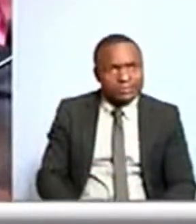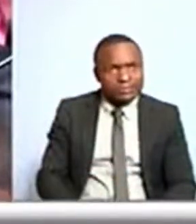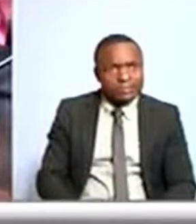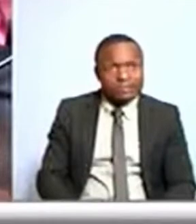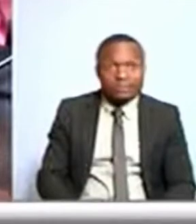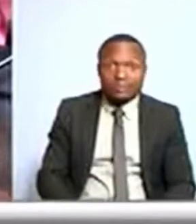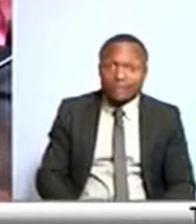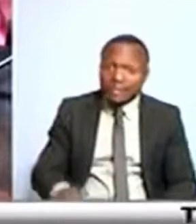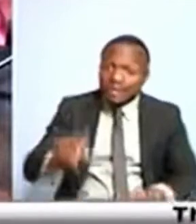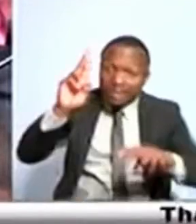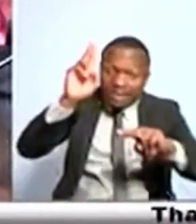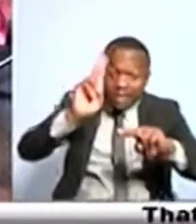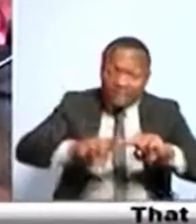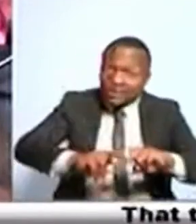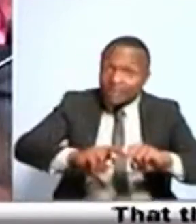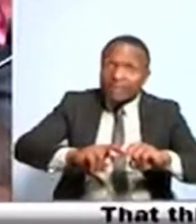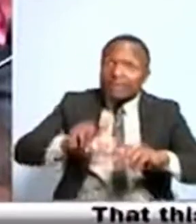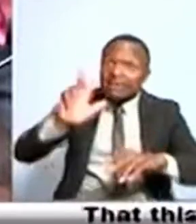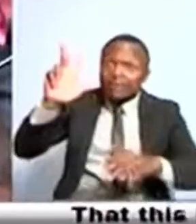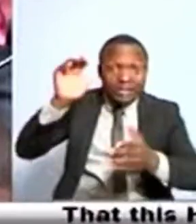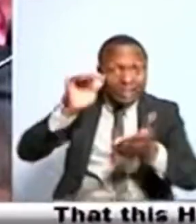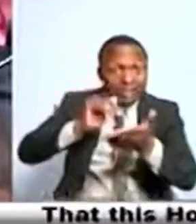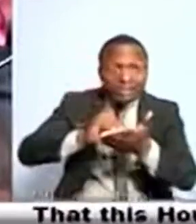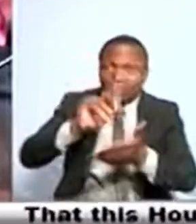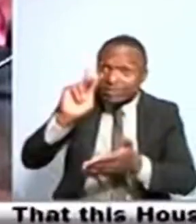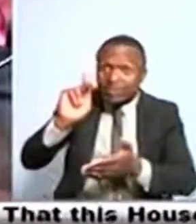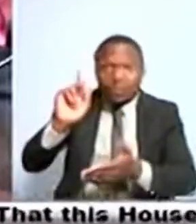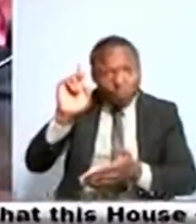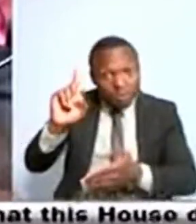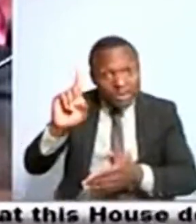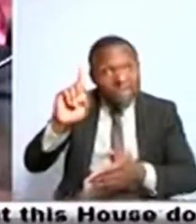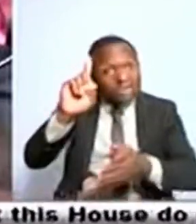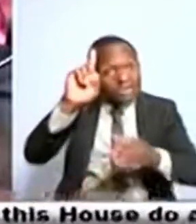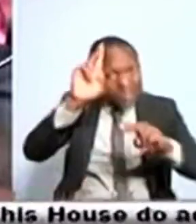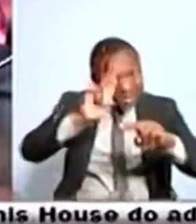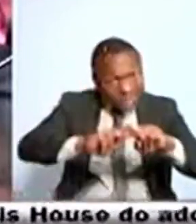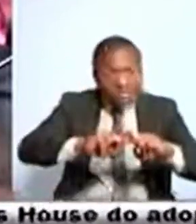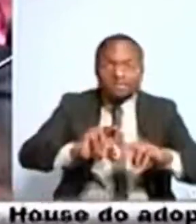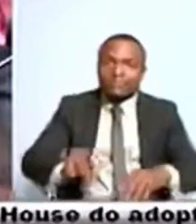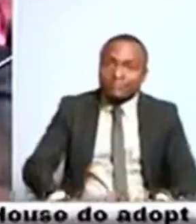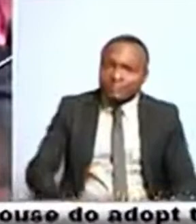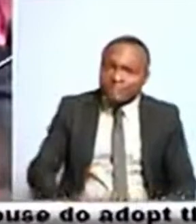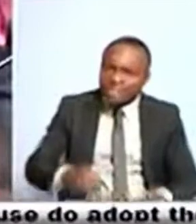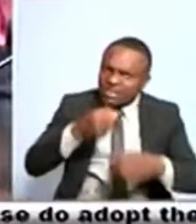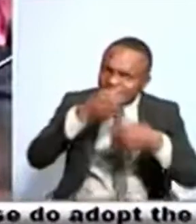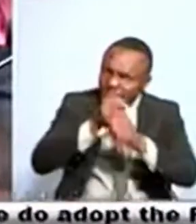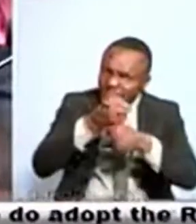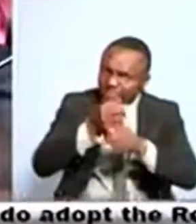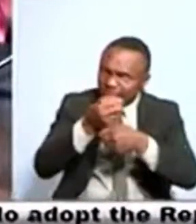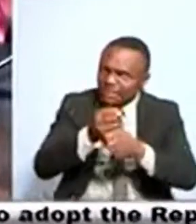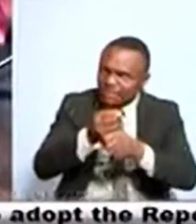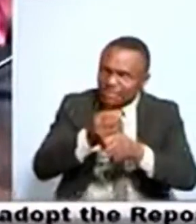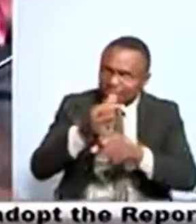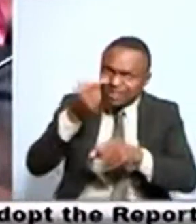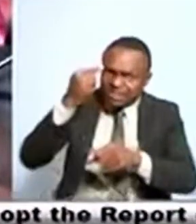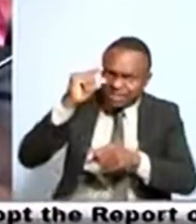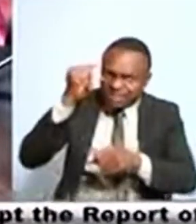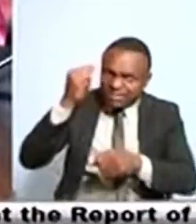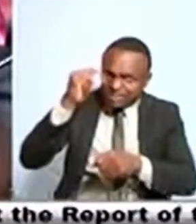A desk costing 3,000 kwacha. Is it made out of material of suggerite and lithium?